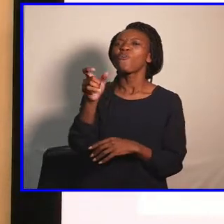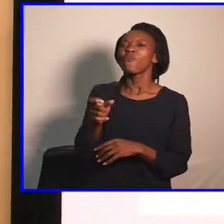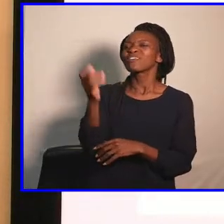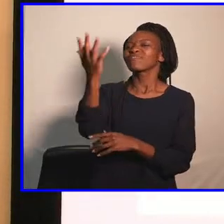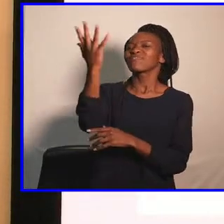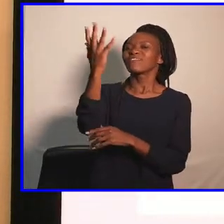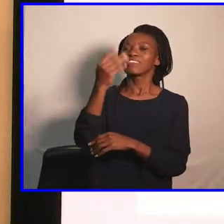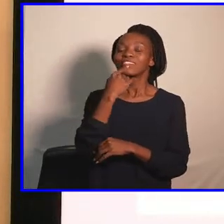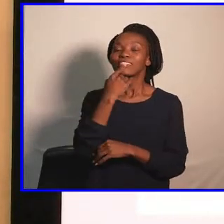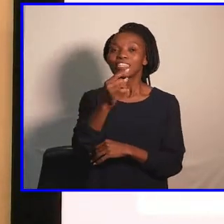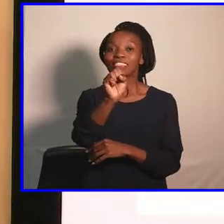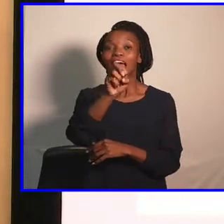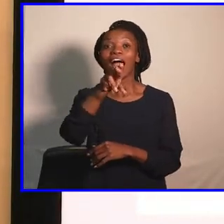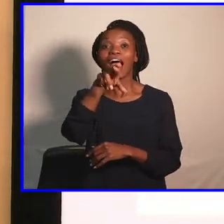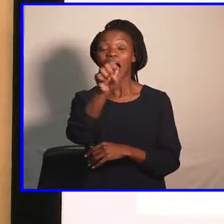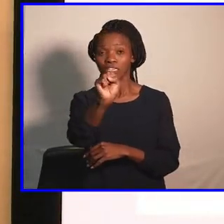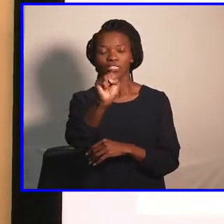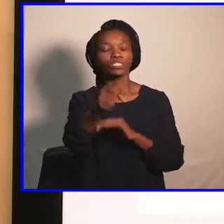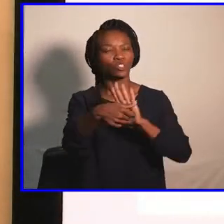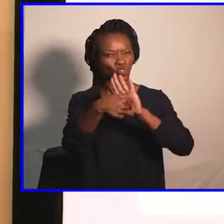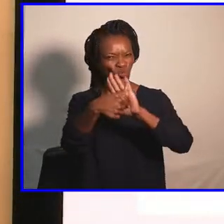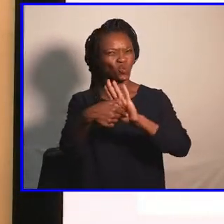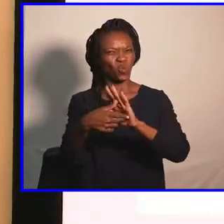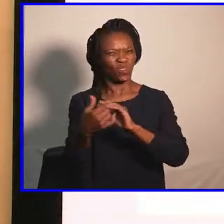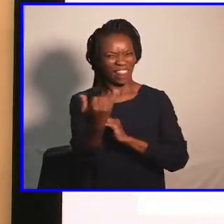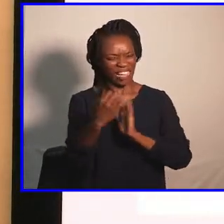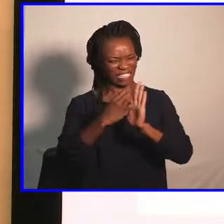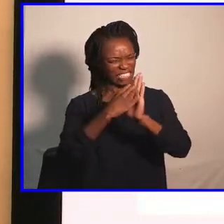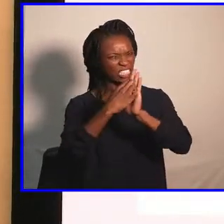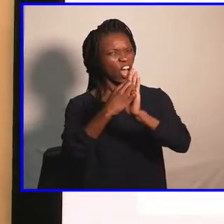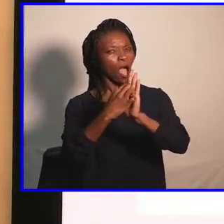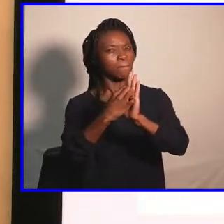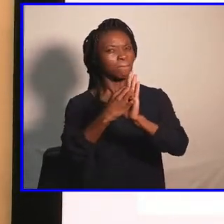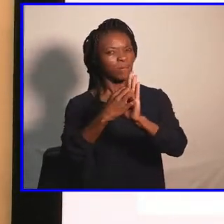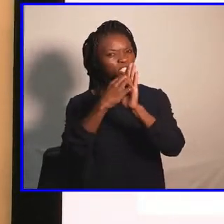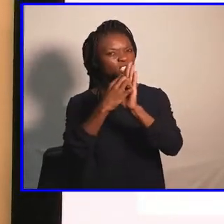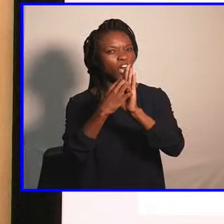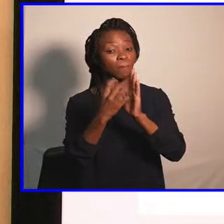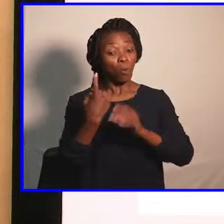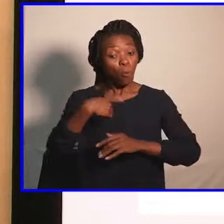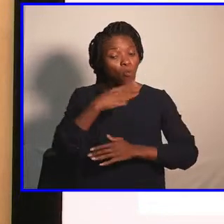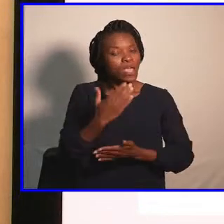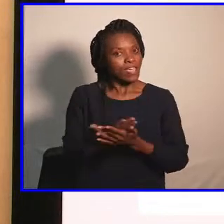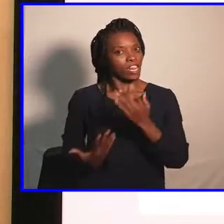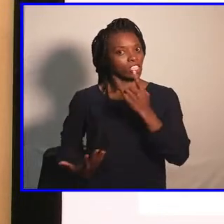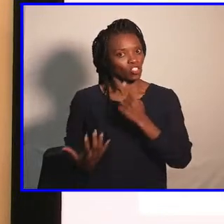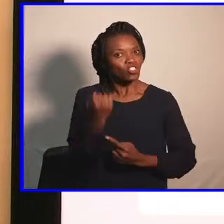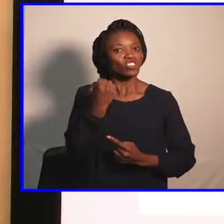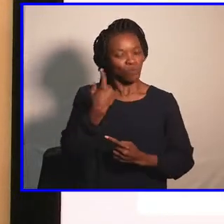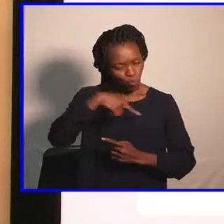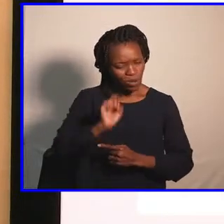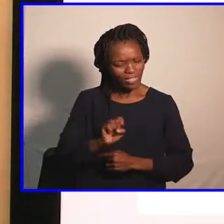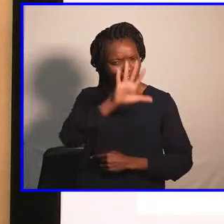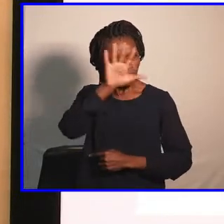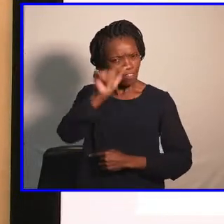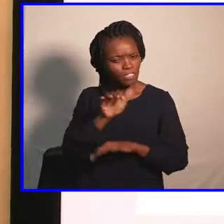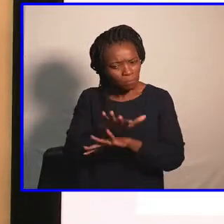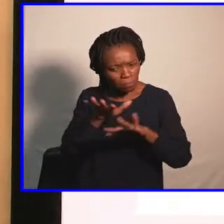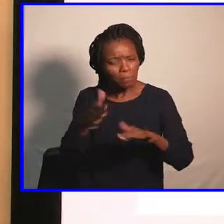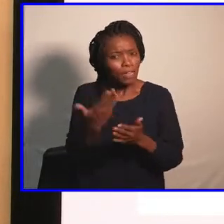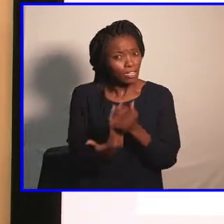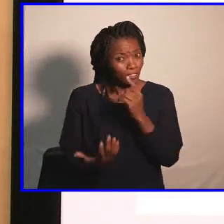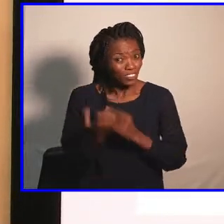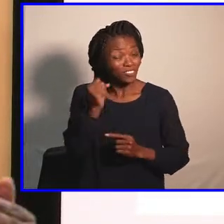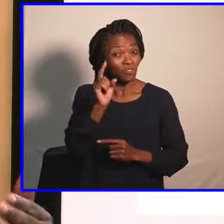became an exemplar, a real exemplar of what we can achieve as South Africans,